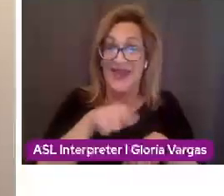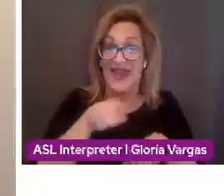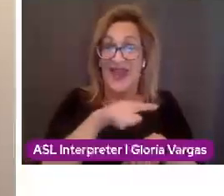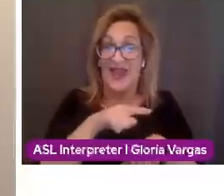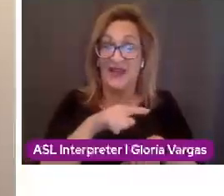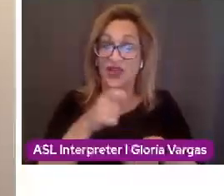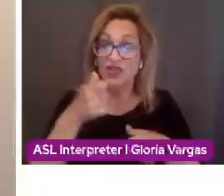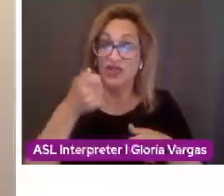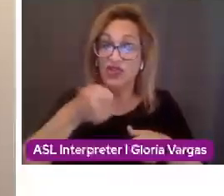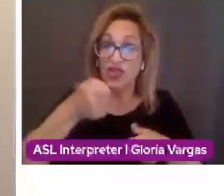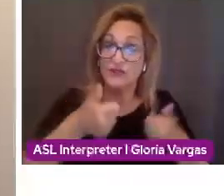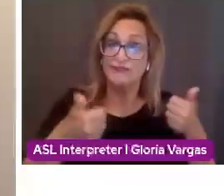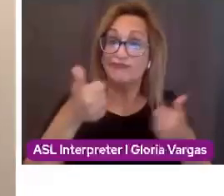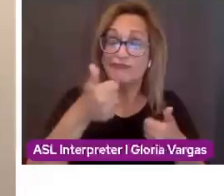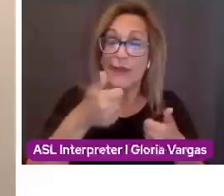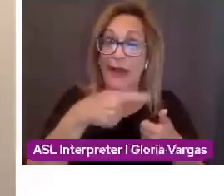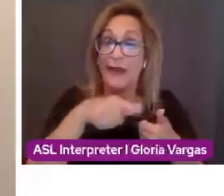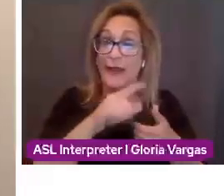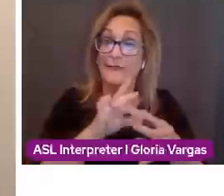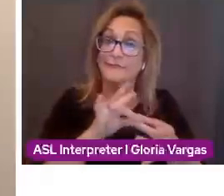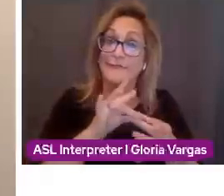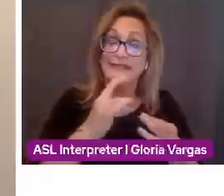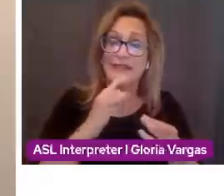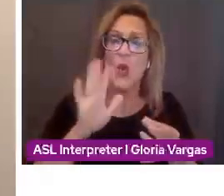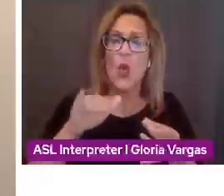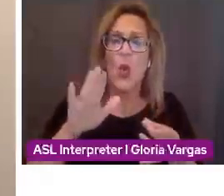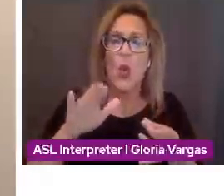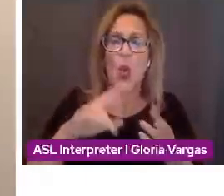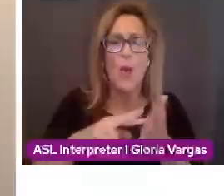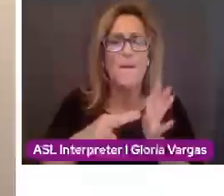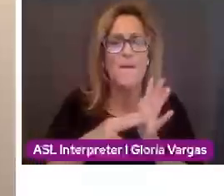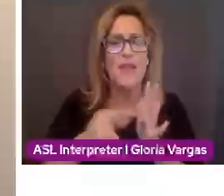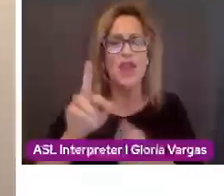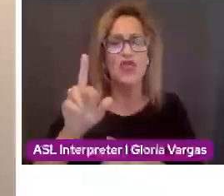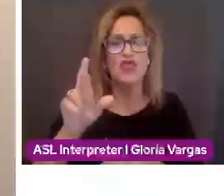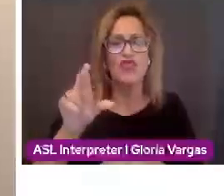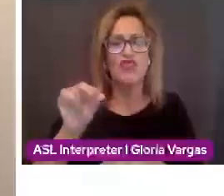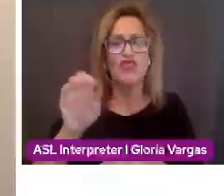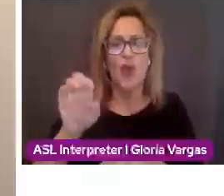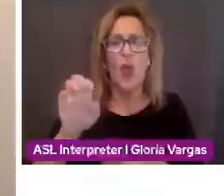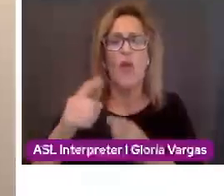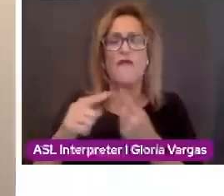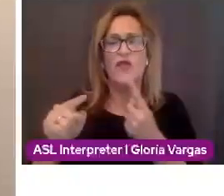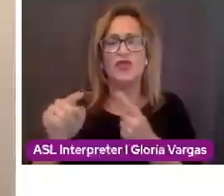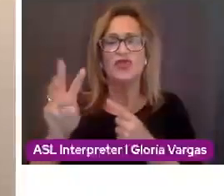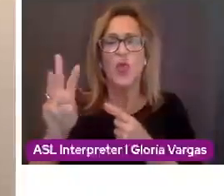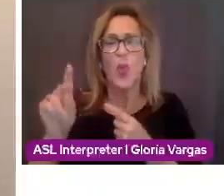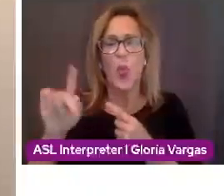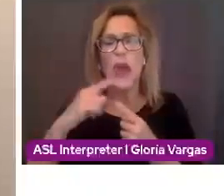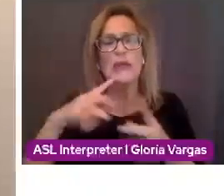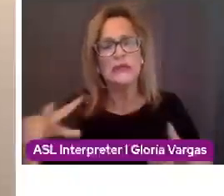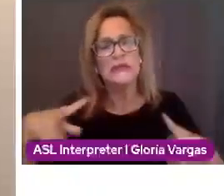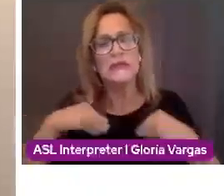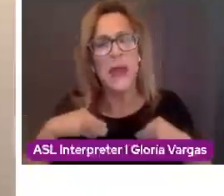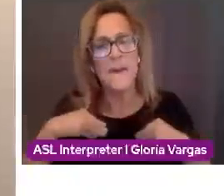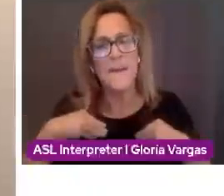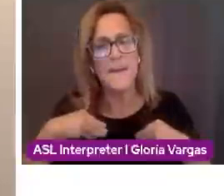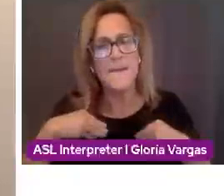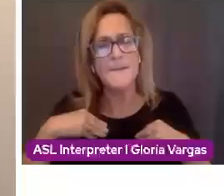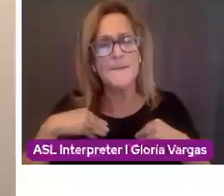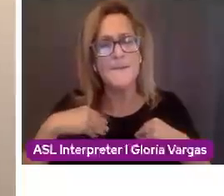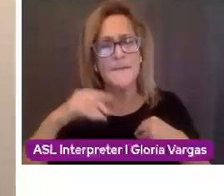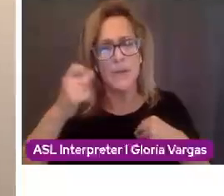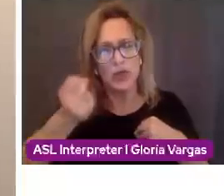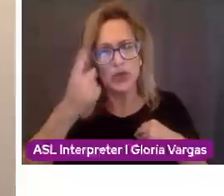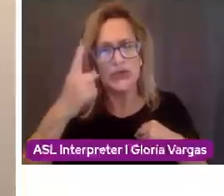said that Roe v. Wade was settled precedent, that it was accepted as law. And in their